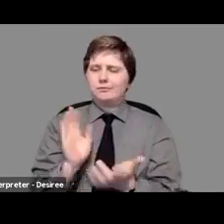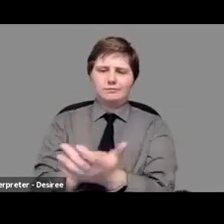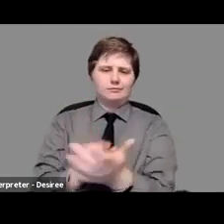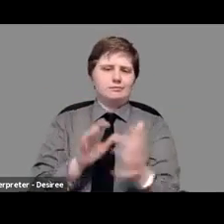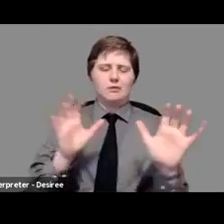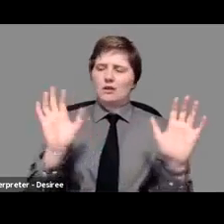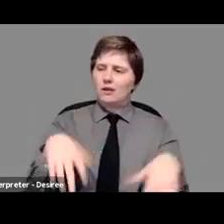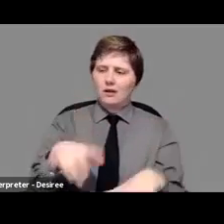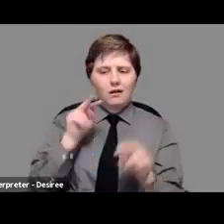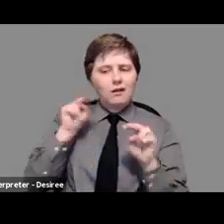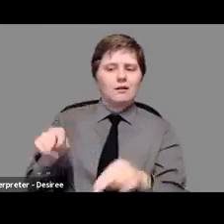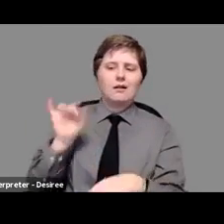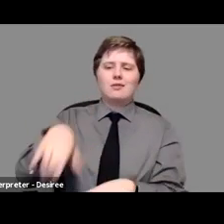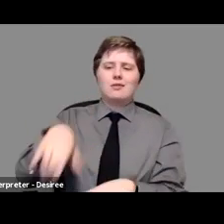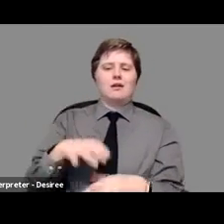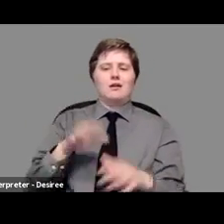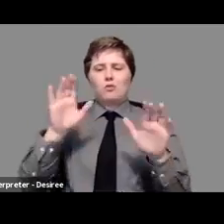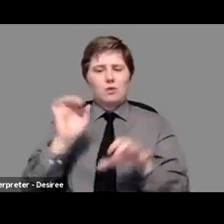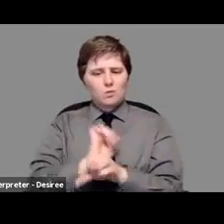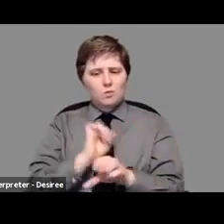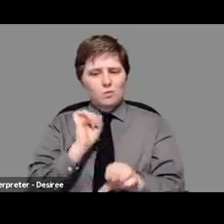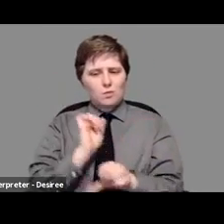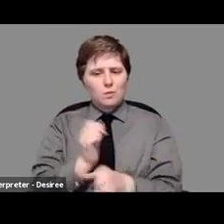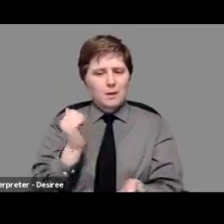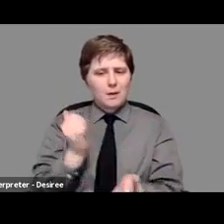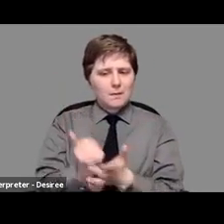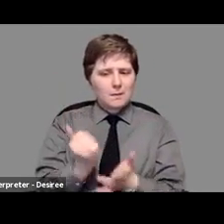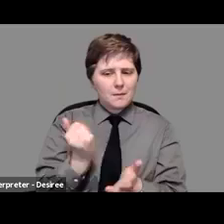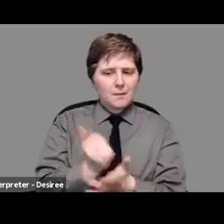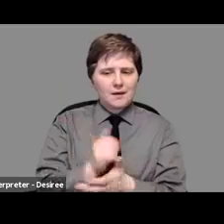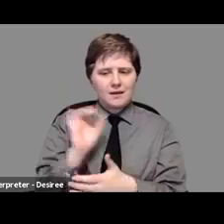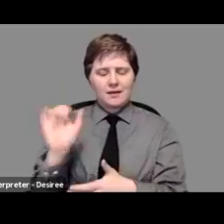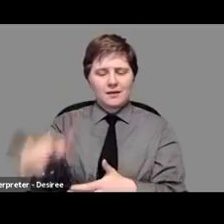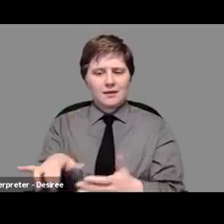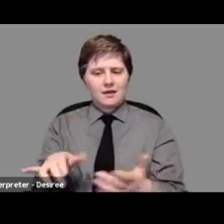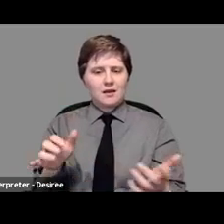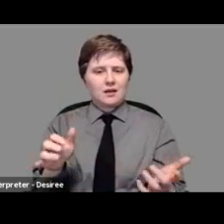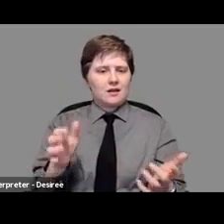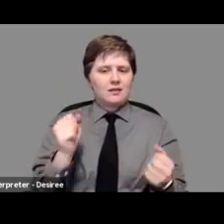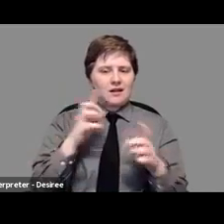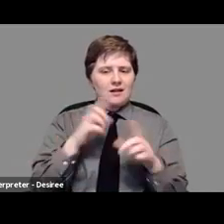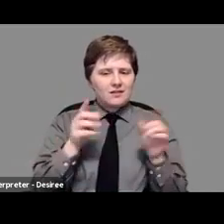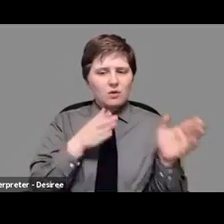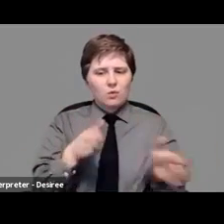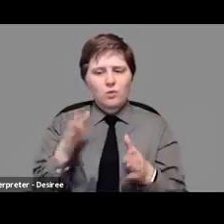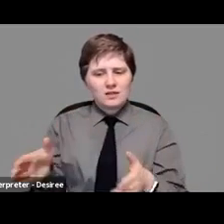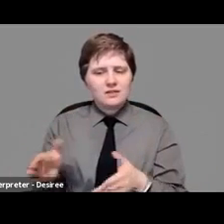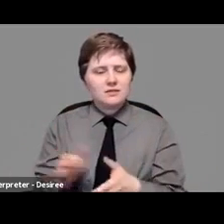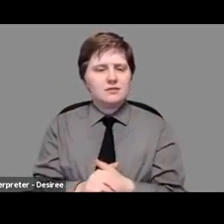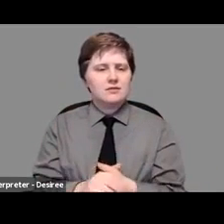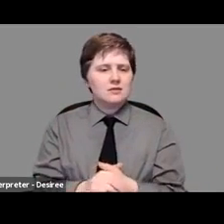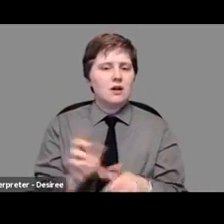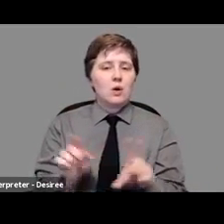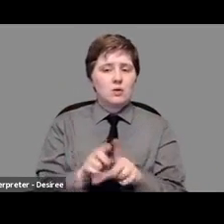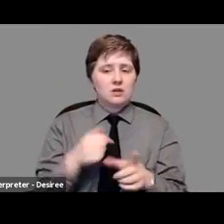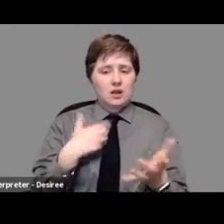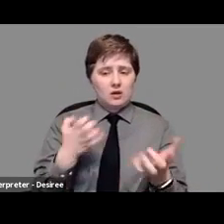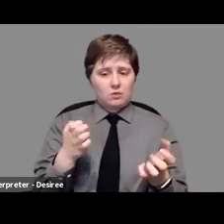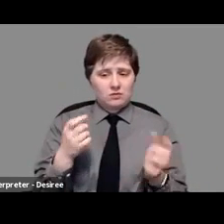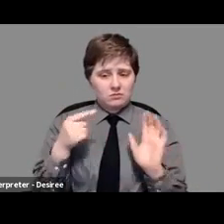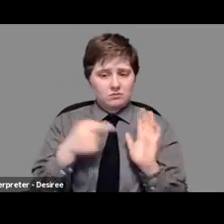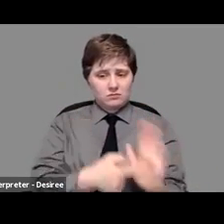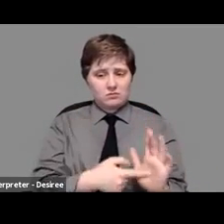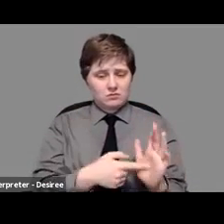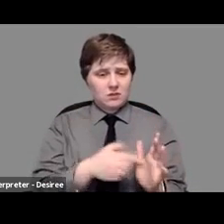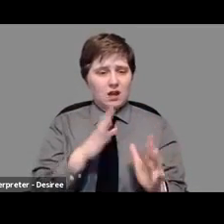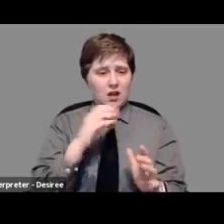at Jumpstart doing great work, helping companies who, in a lot of different ways, but also the ones I want to point out is companies